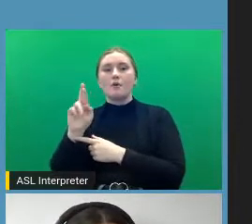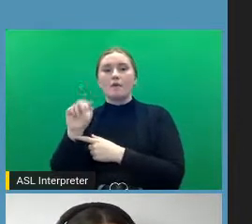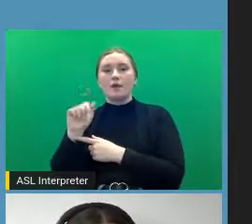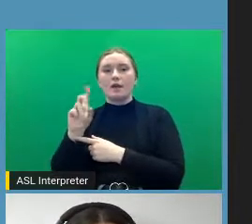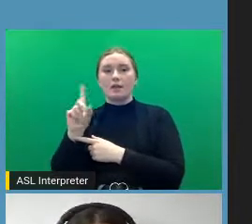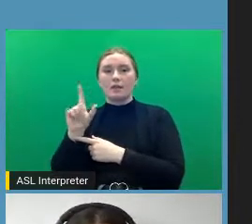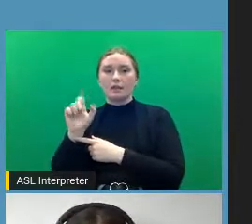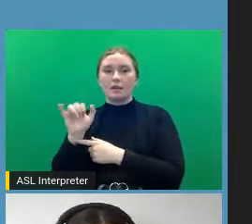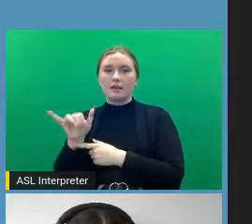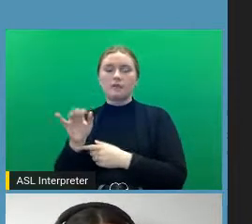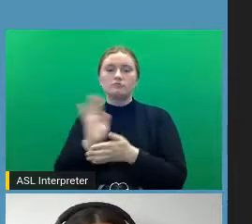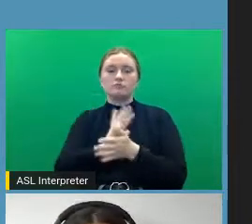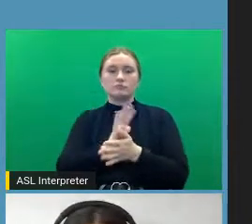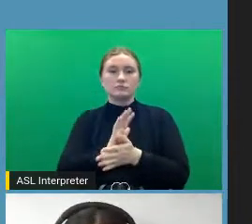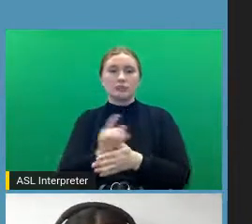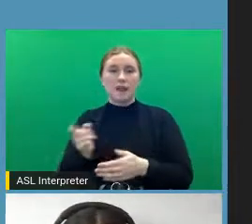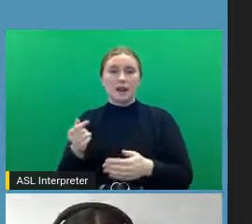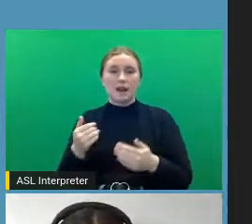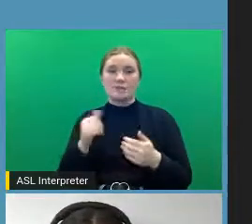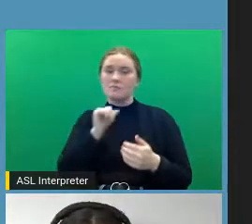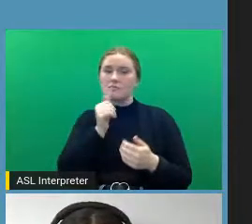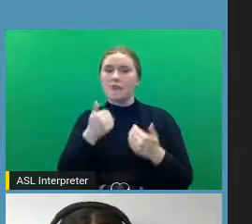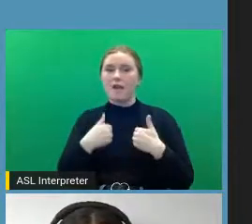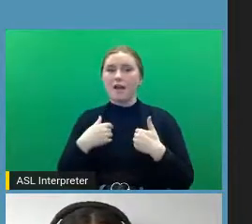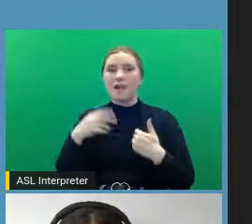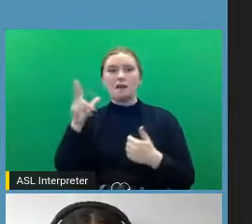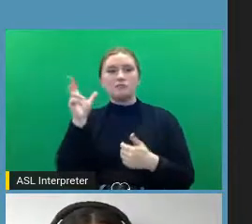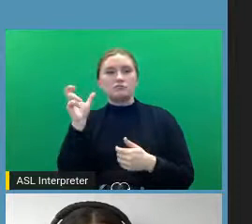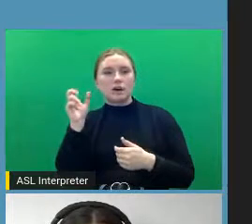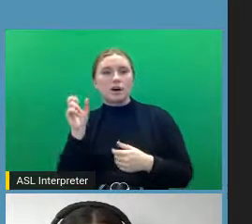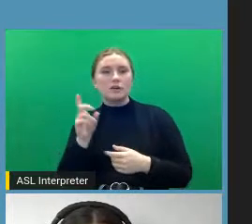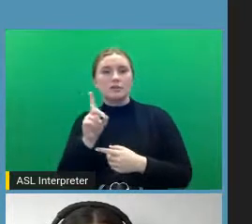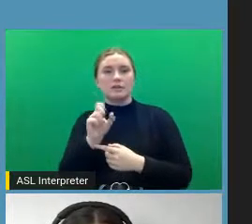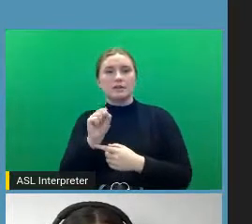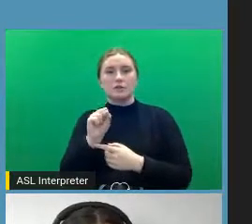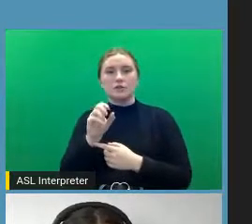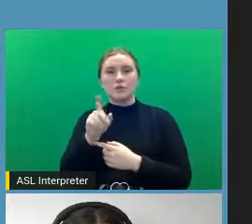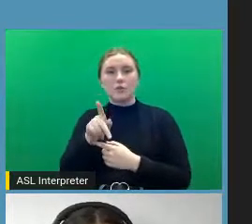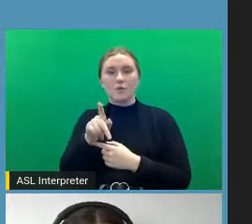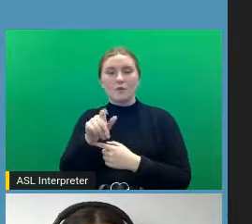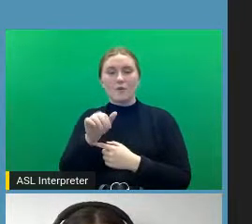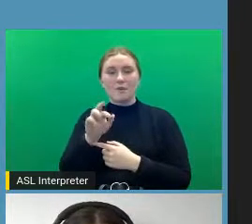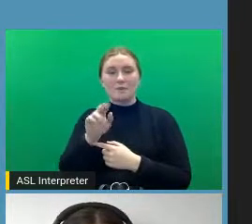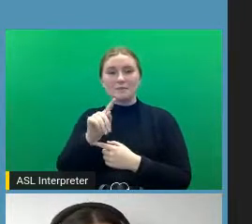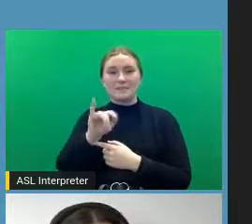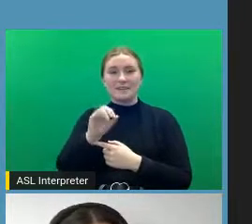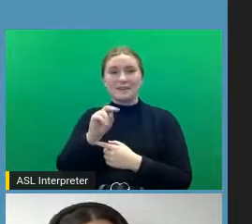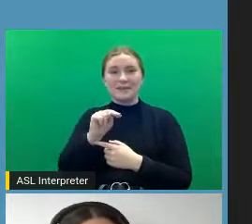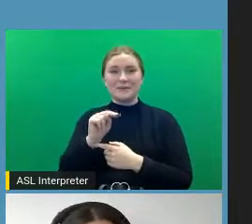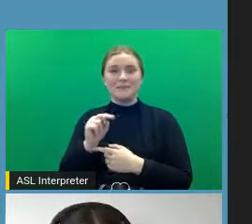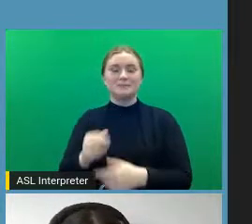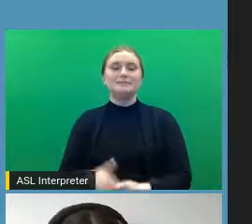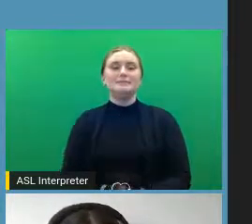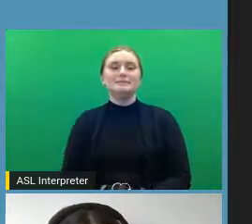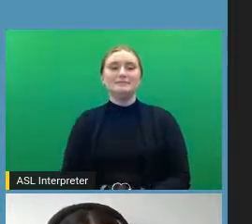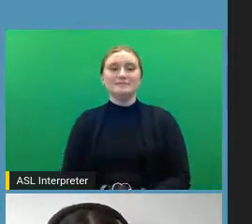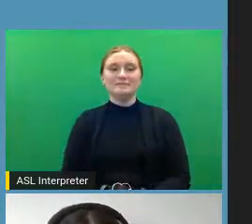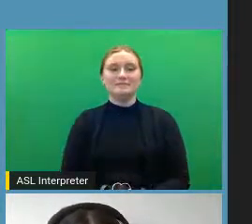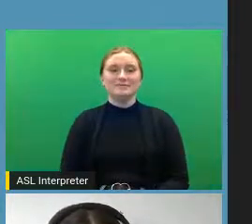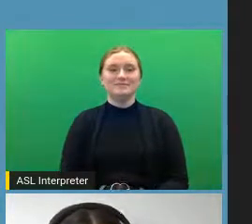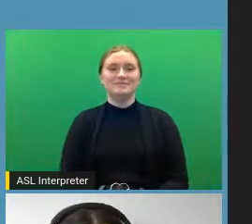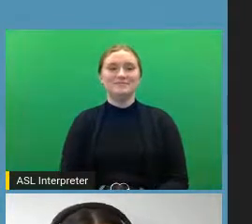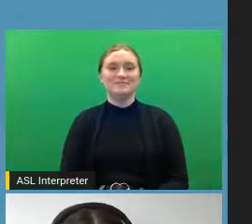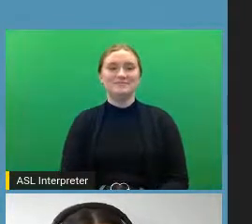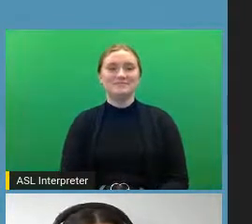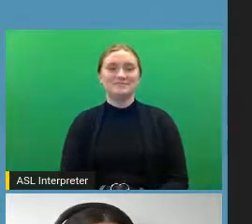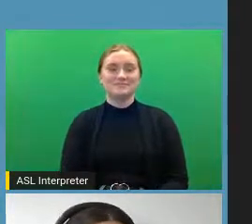audio description because audio description wasn't a part of the conception of the video project. And we wanted to make sure that we could frame the content of